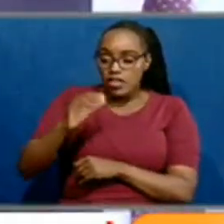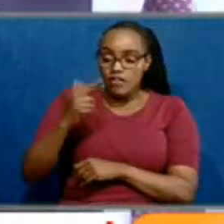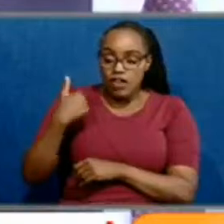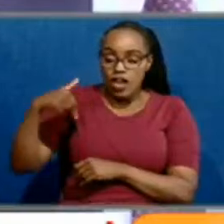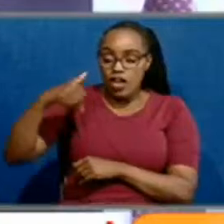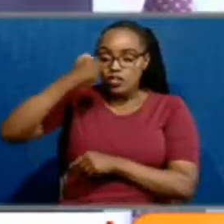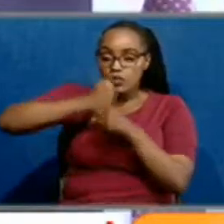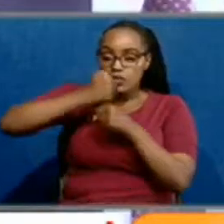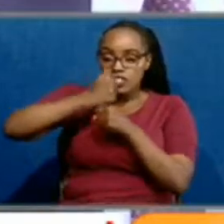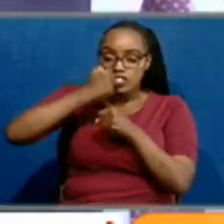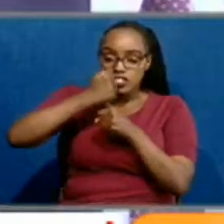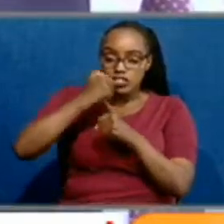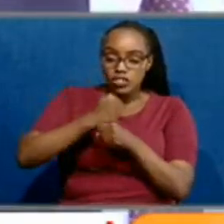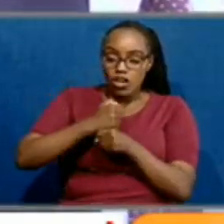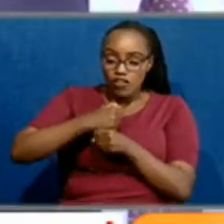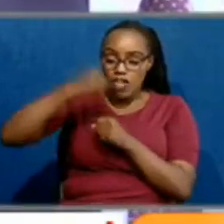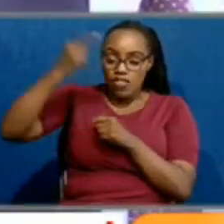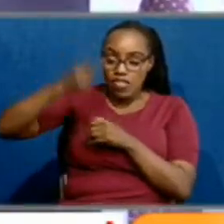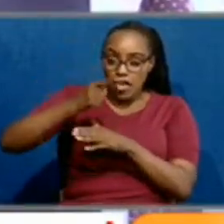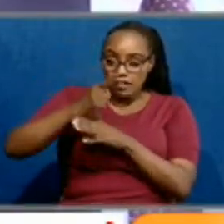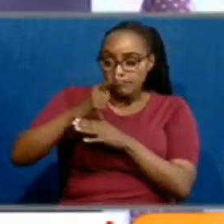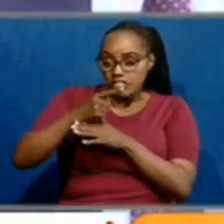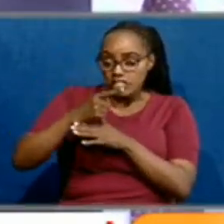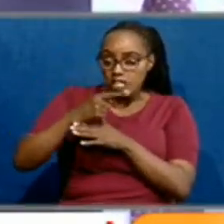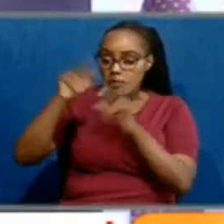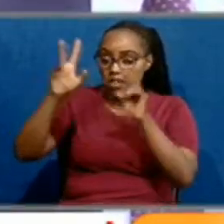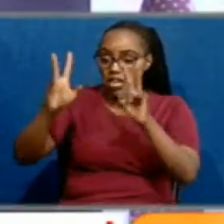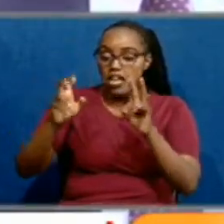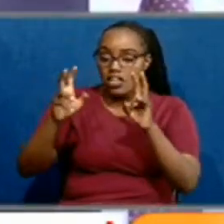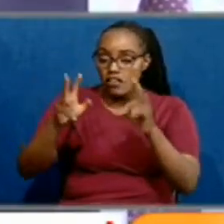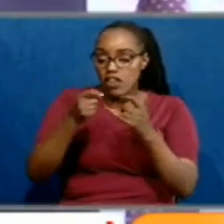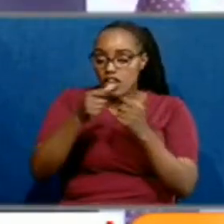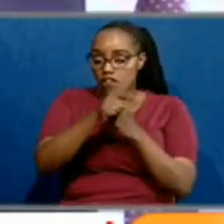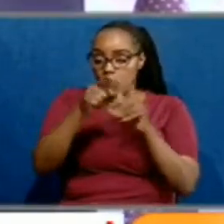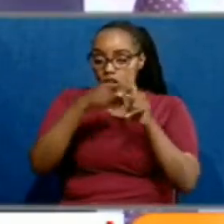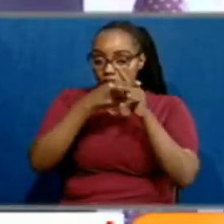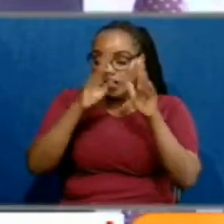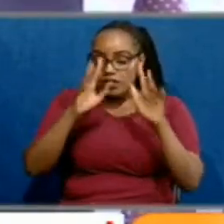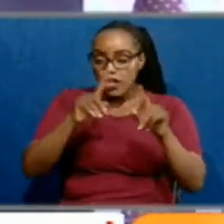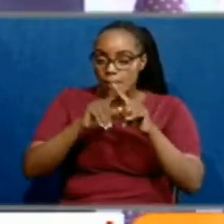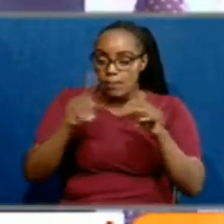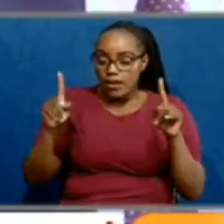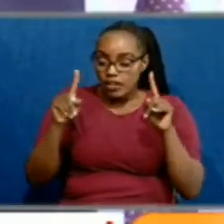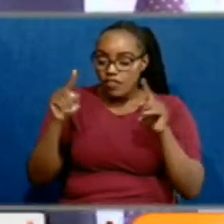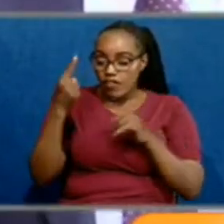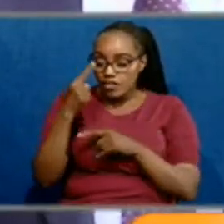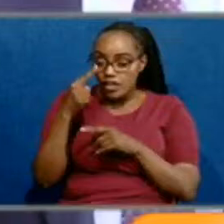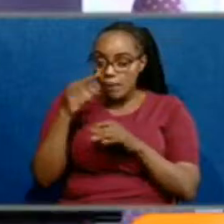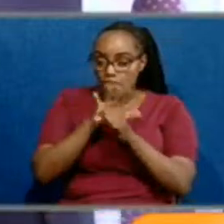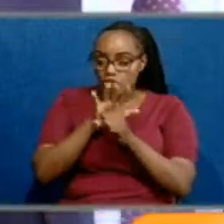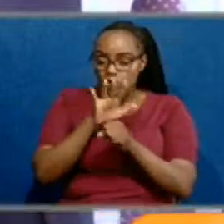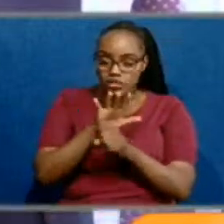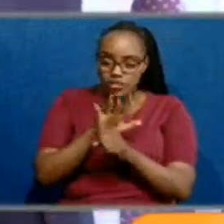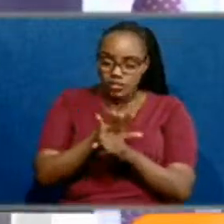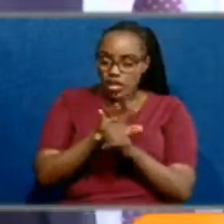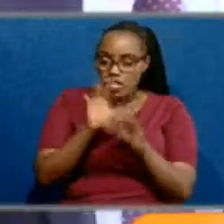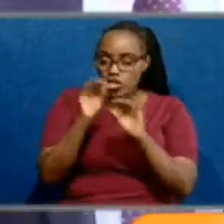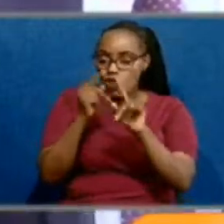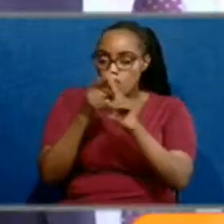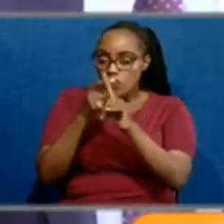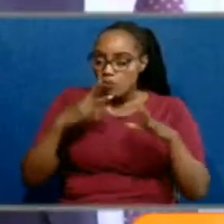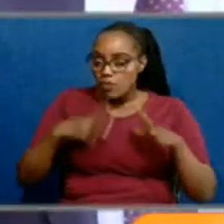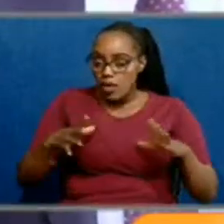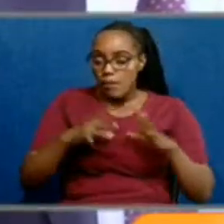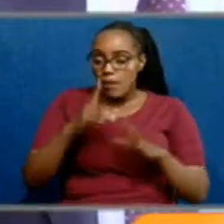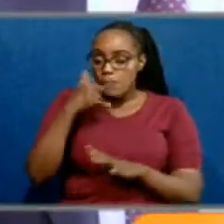out disciplinary issues on a few of our errant engineers. But the vast majority of the problem comes from persons who